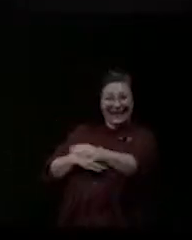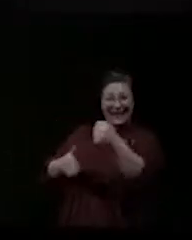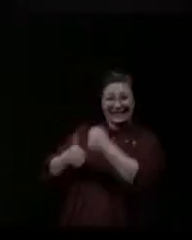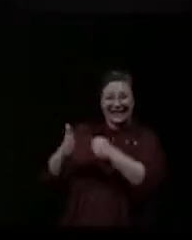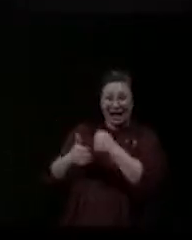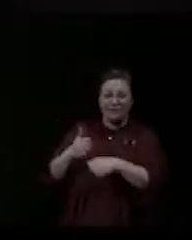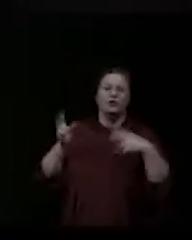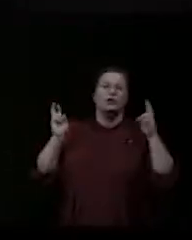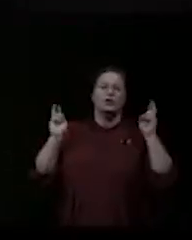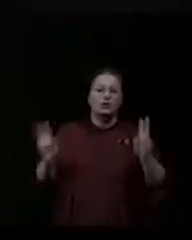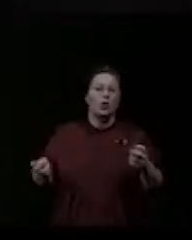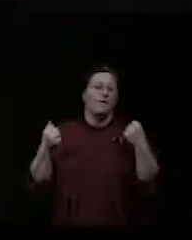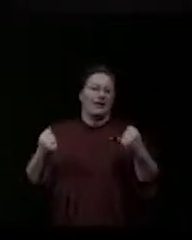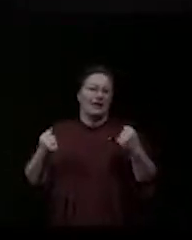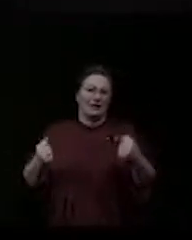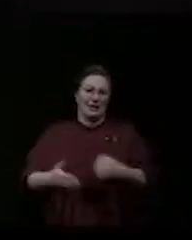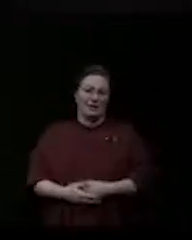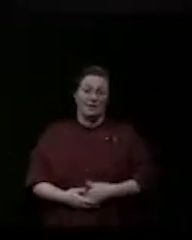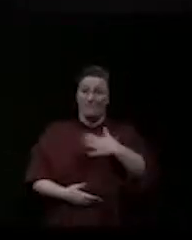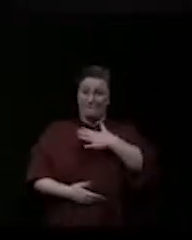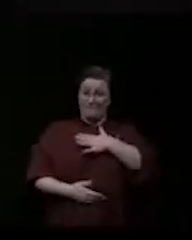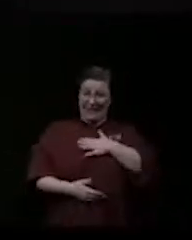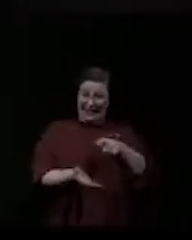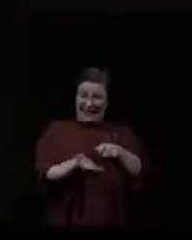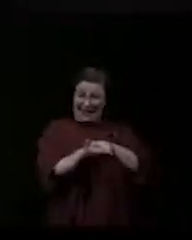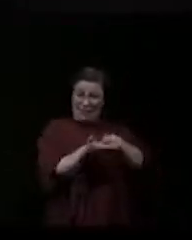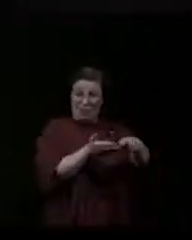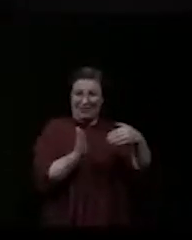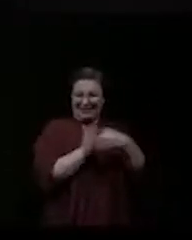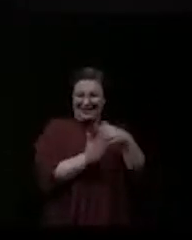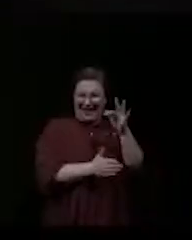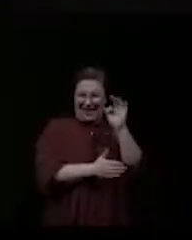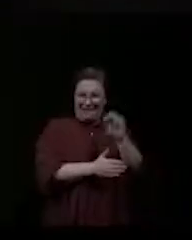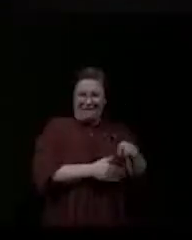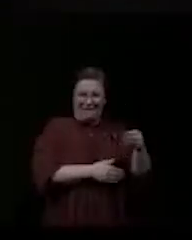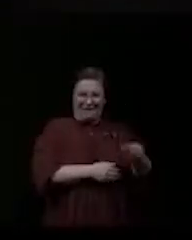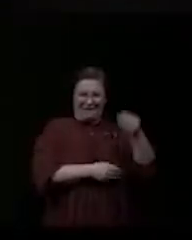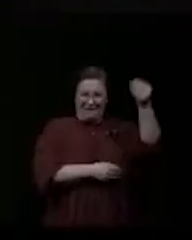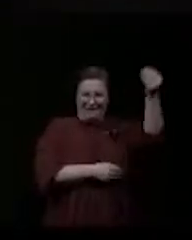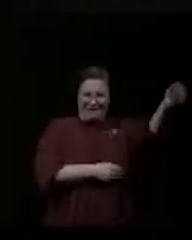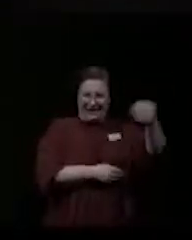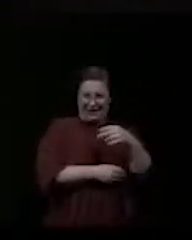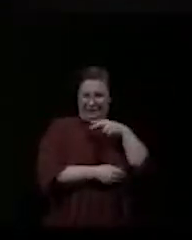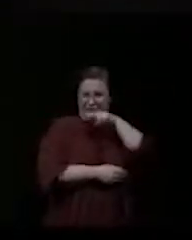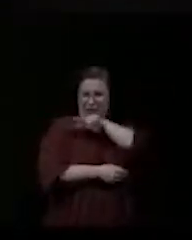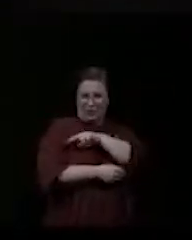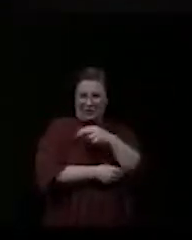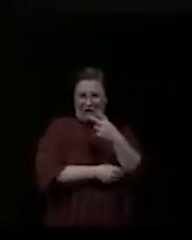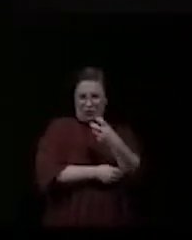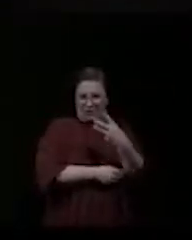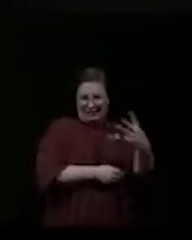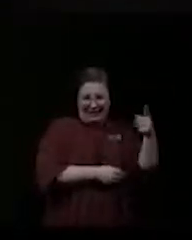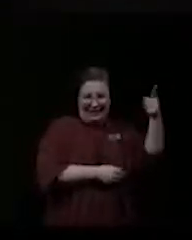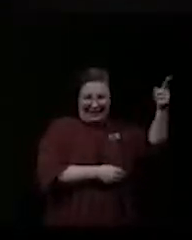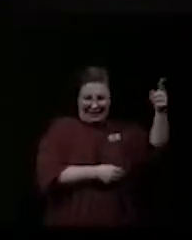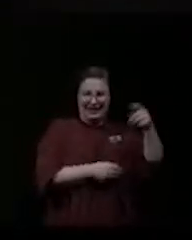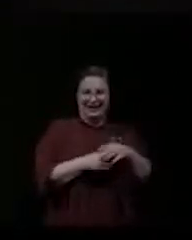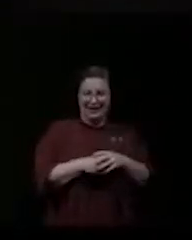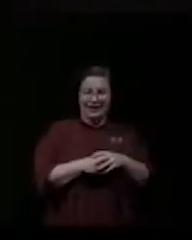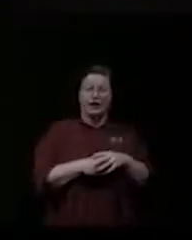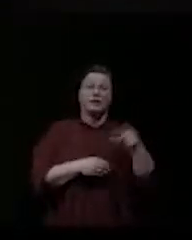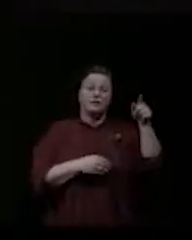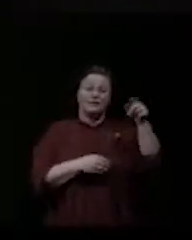worth fighting. My report to the Human Rights Council in 2023 to mark the